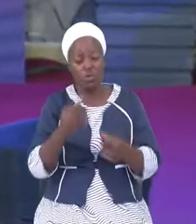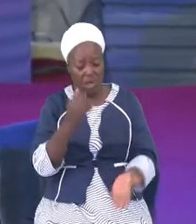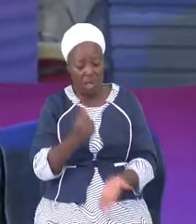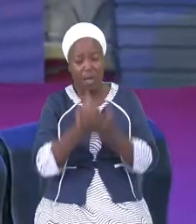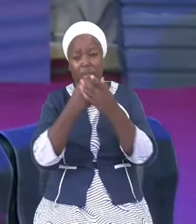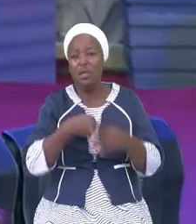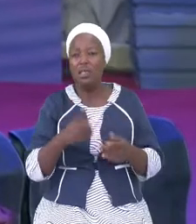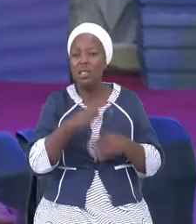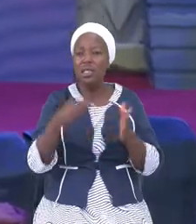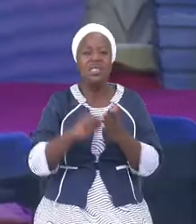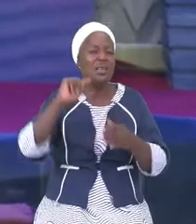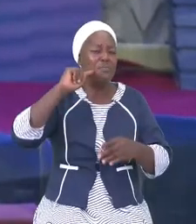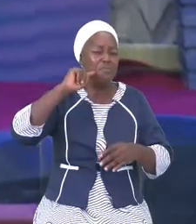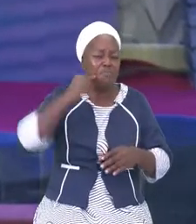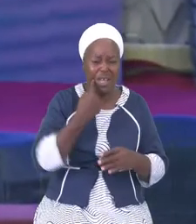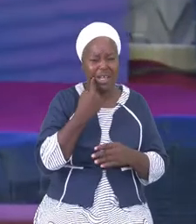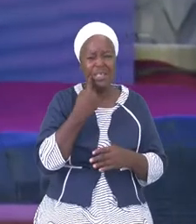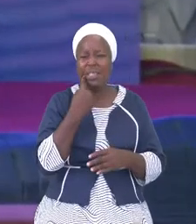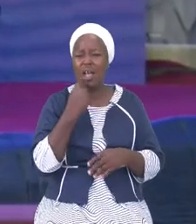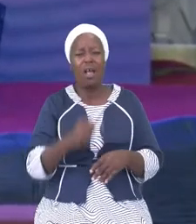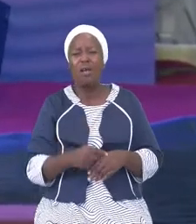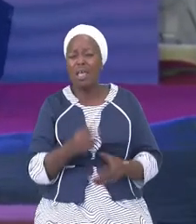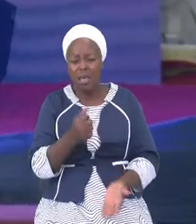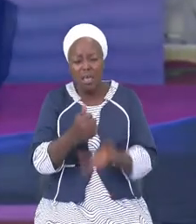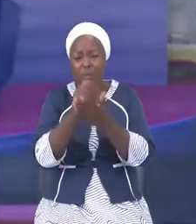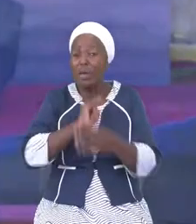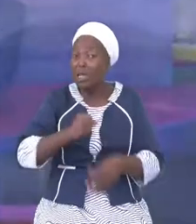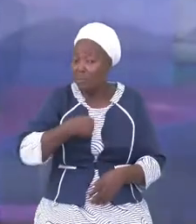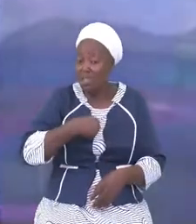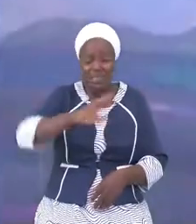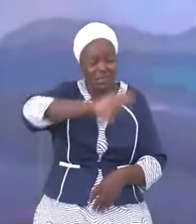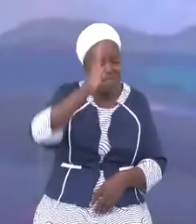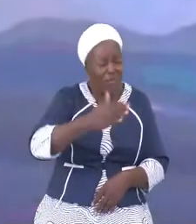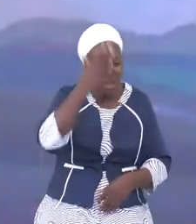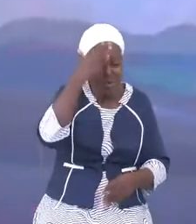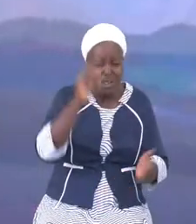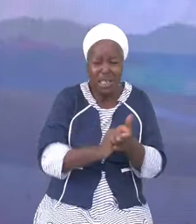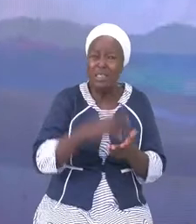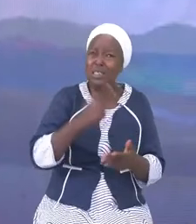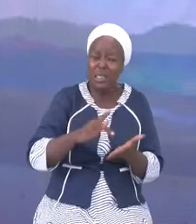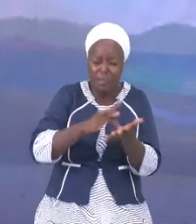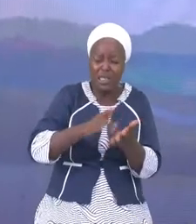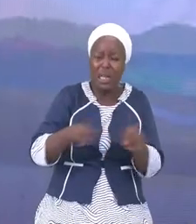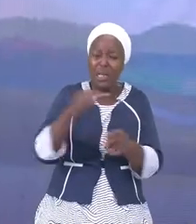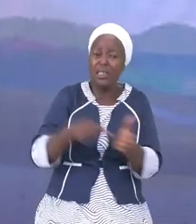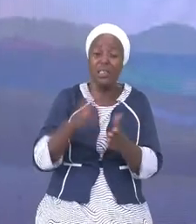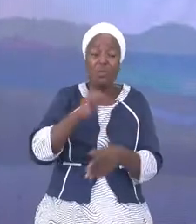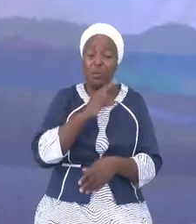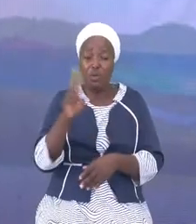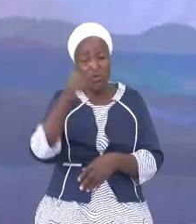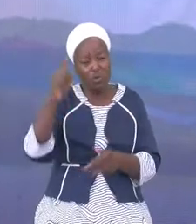bitter medicine. I never knew that a medicine like this will be applied to